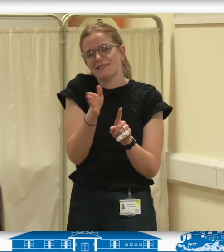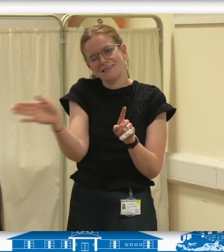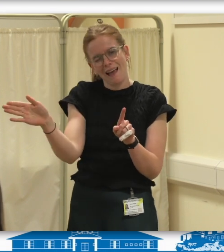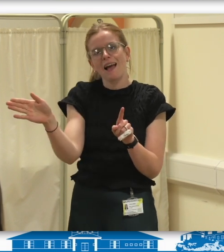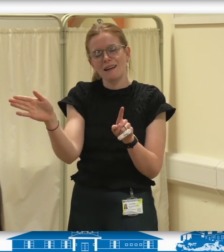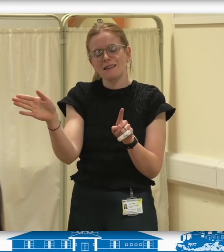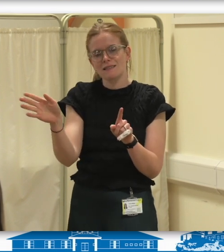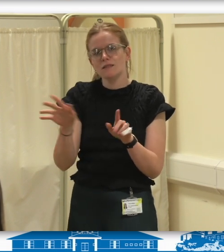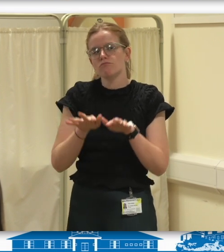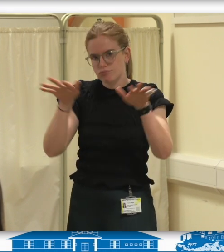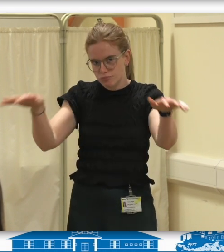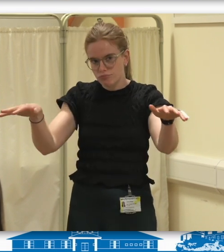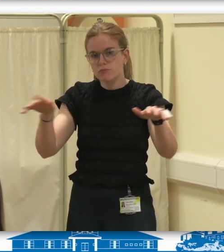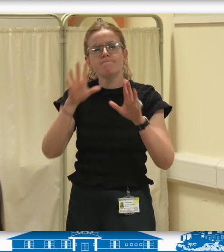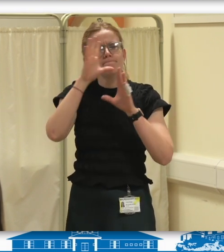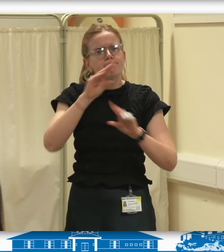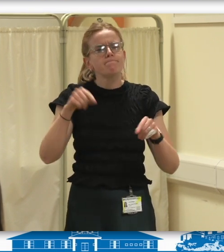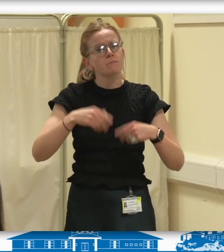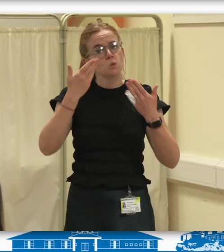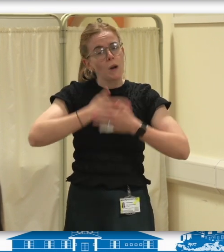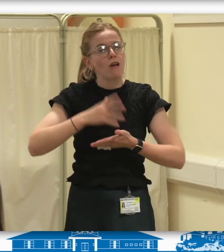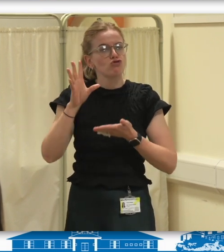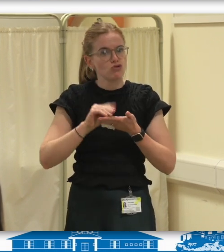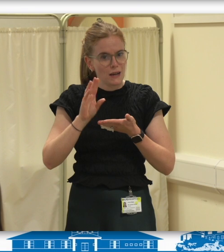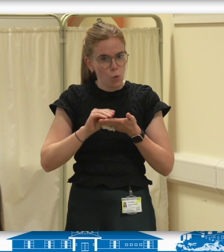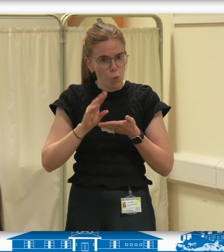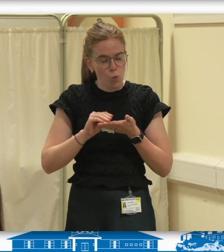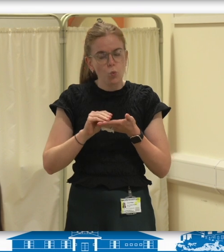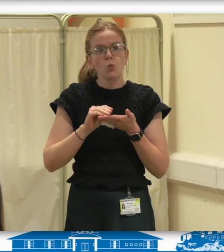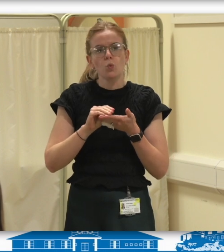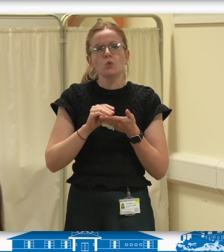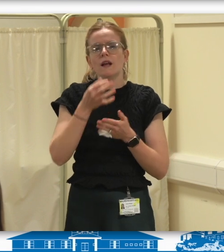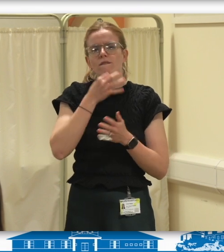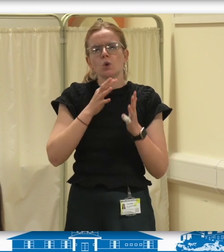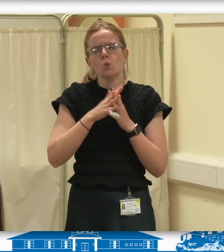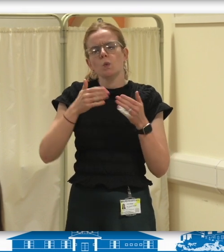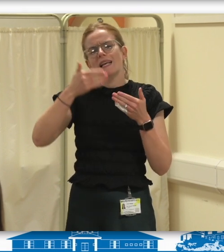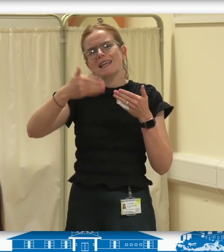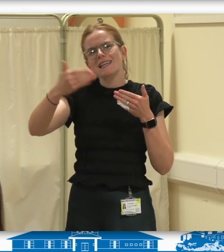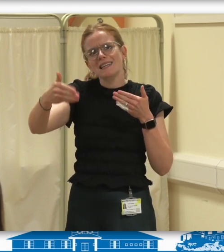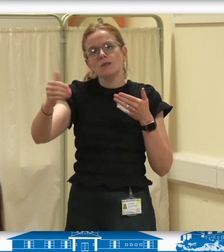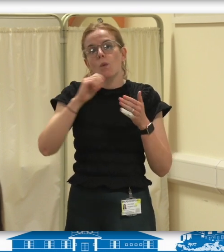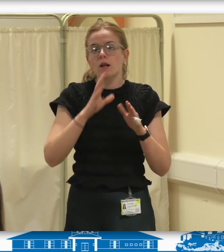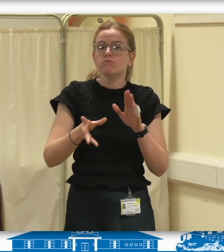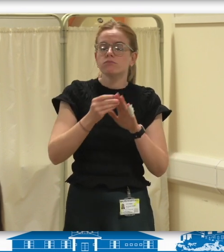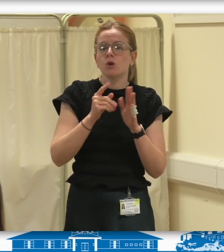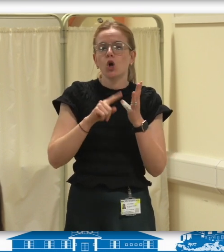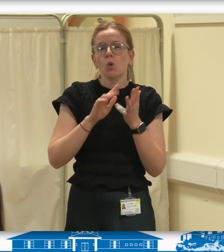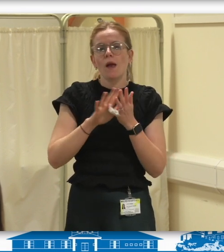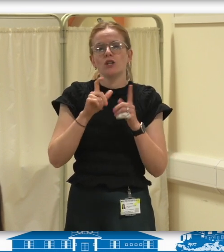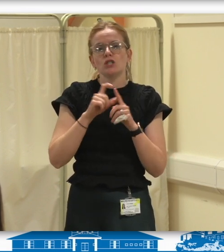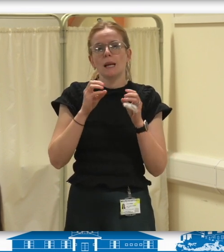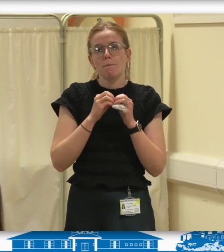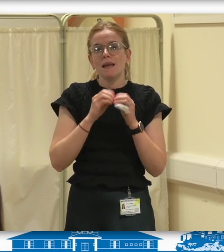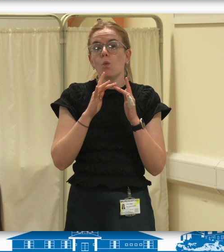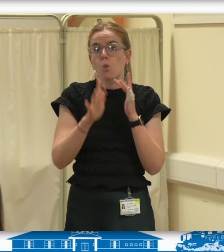easily. We are recording the talk tonight. In a few weeks' time, it will be on the UHDB website on a